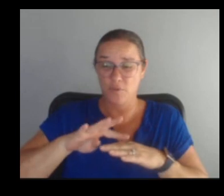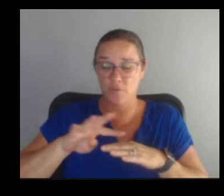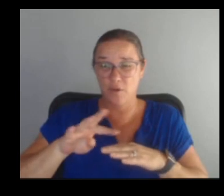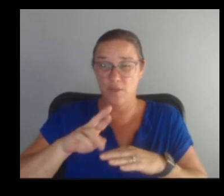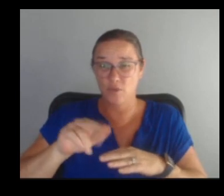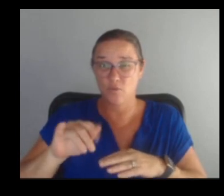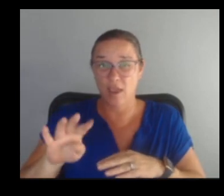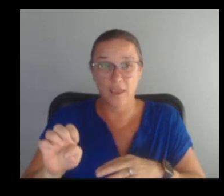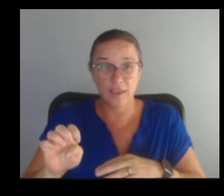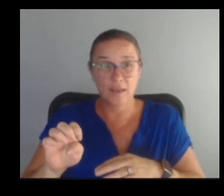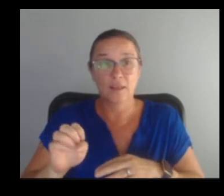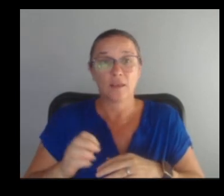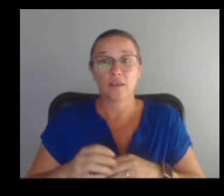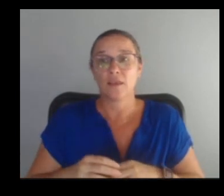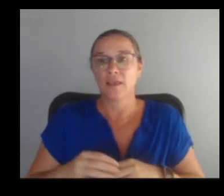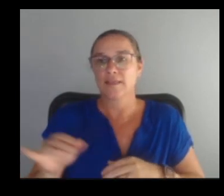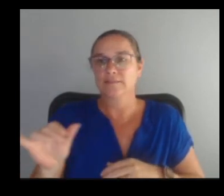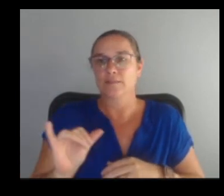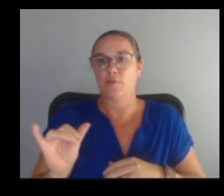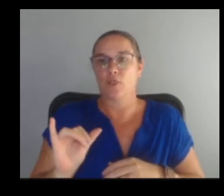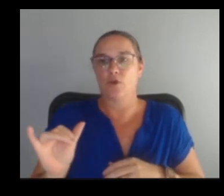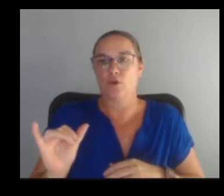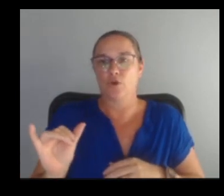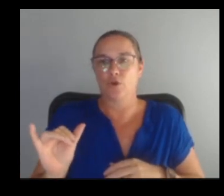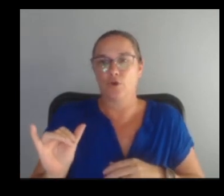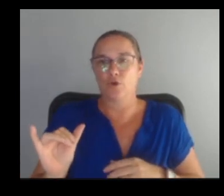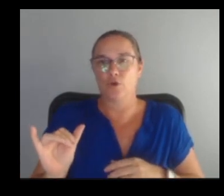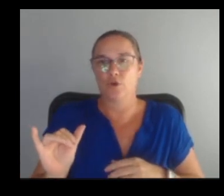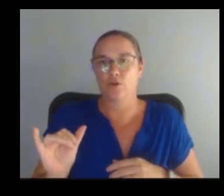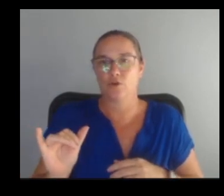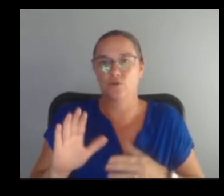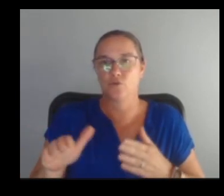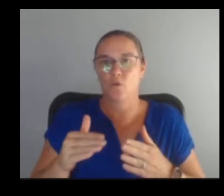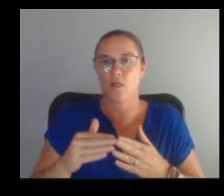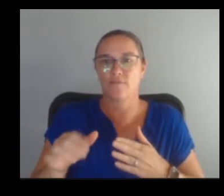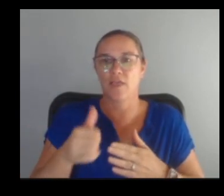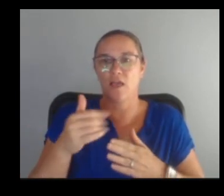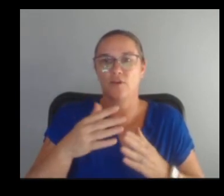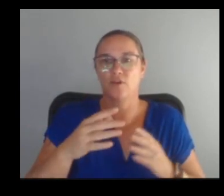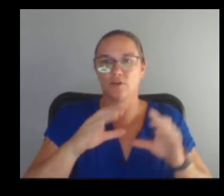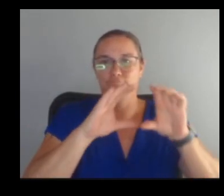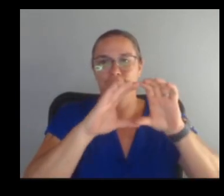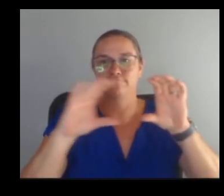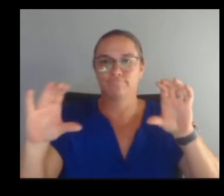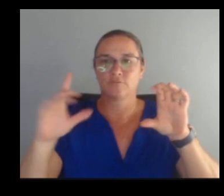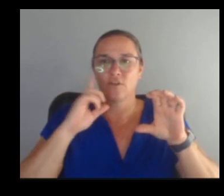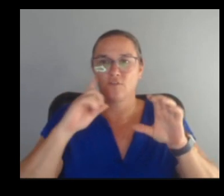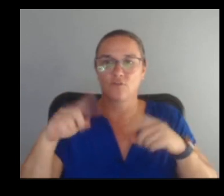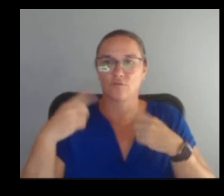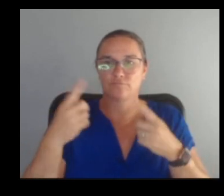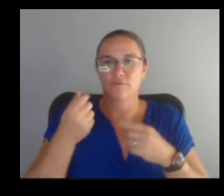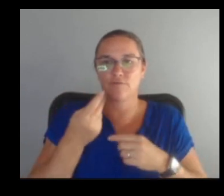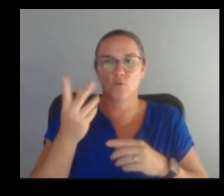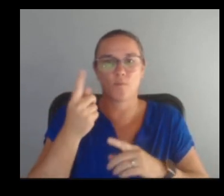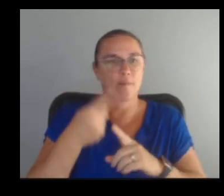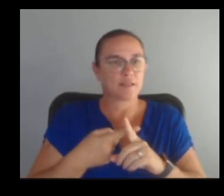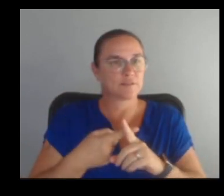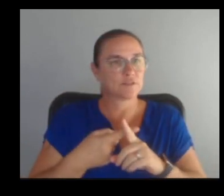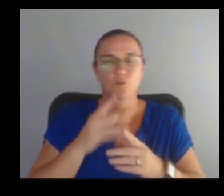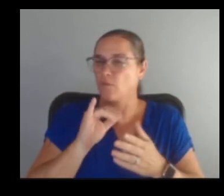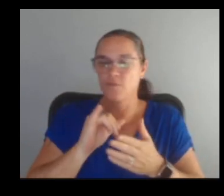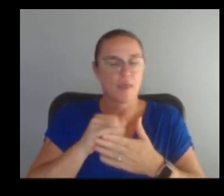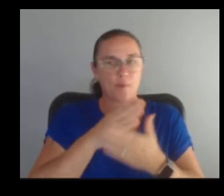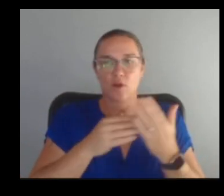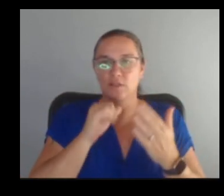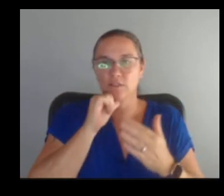is actually very similar to the high points we've reached over the last few months here. So that hasn't changed. It's